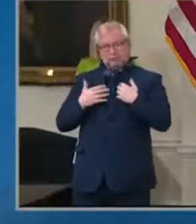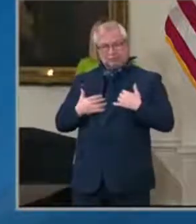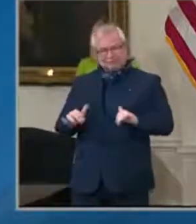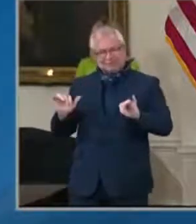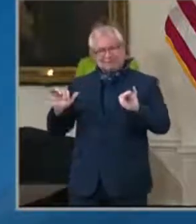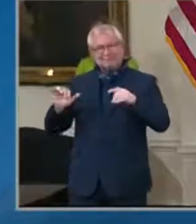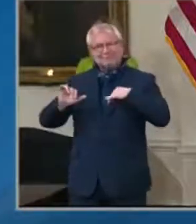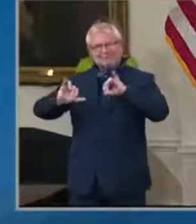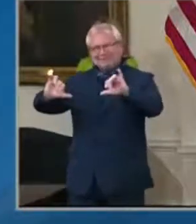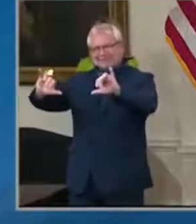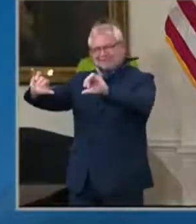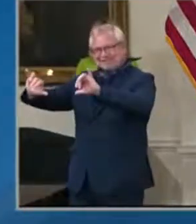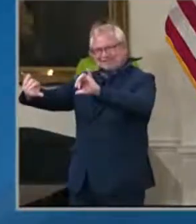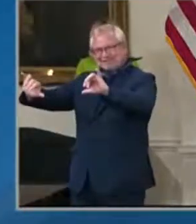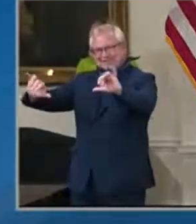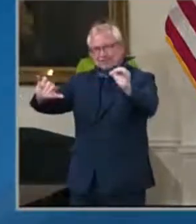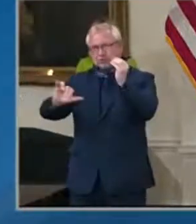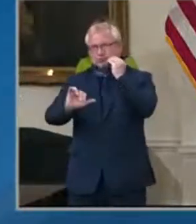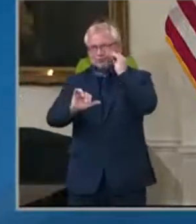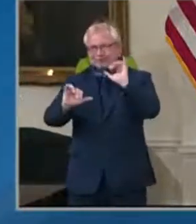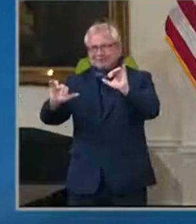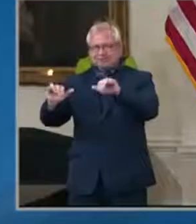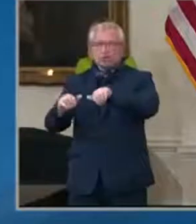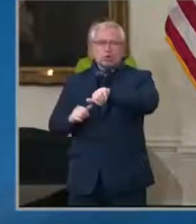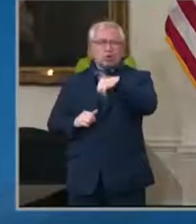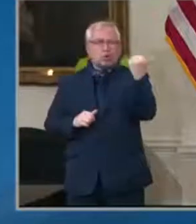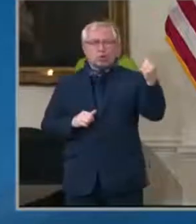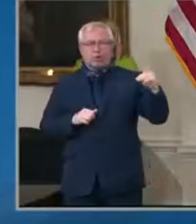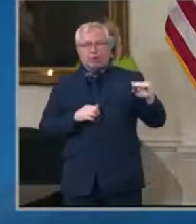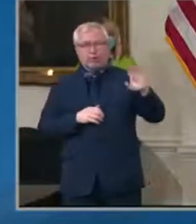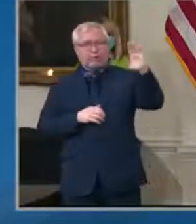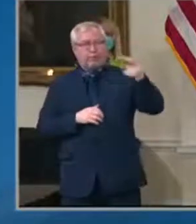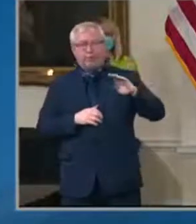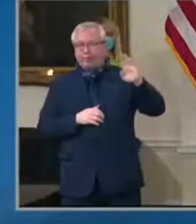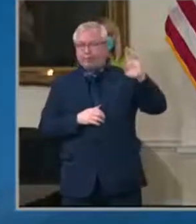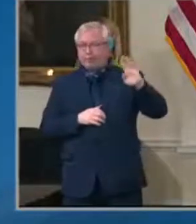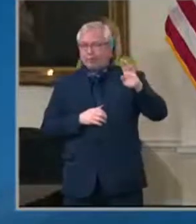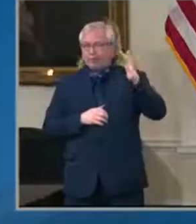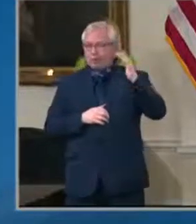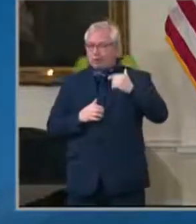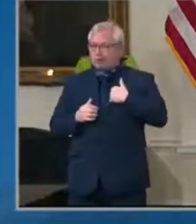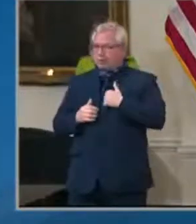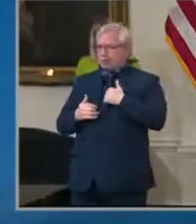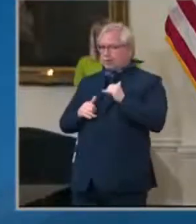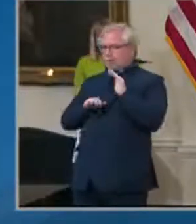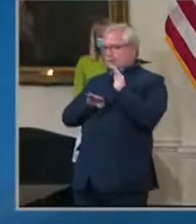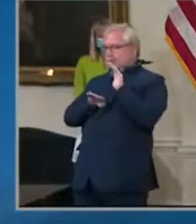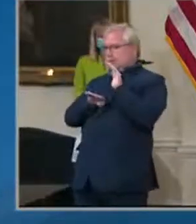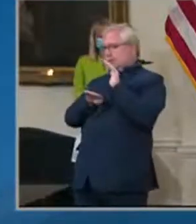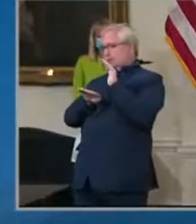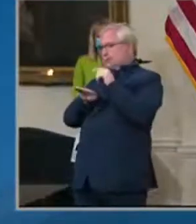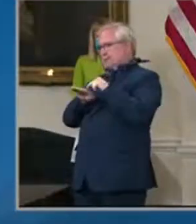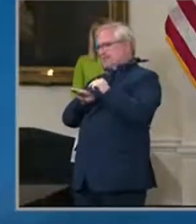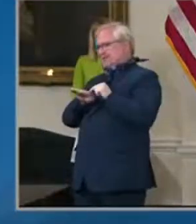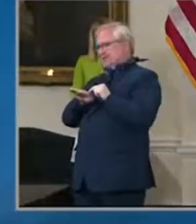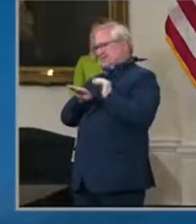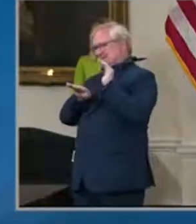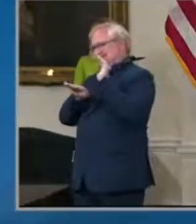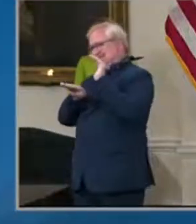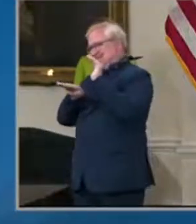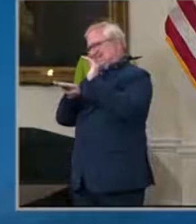spiked and peaked earlier. The number of new cases of COVID-19 is still rising here in Maryland